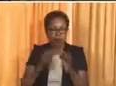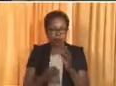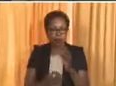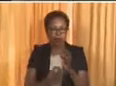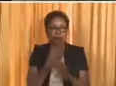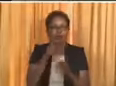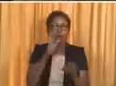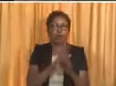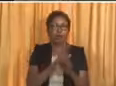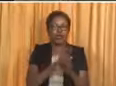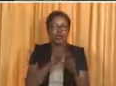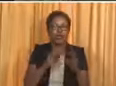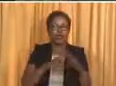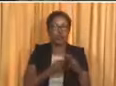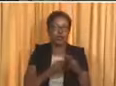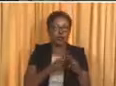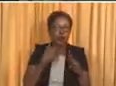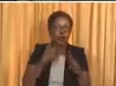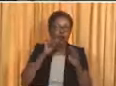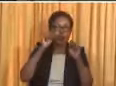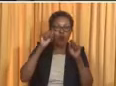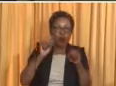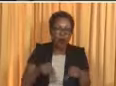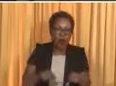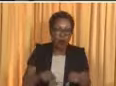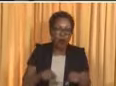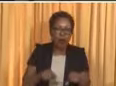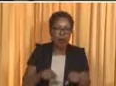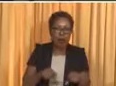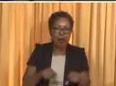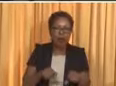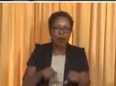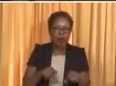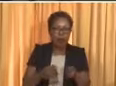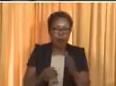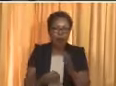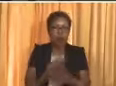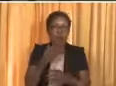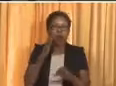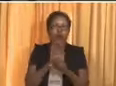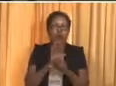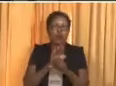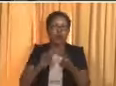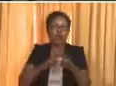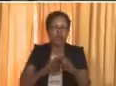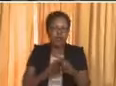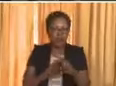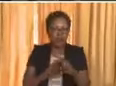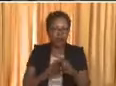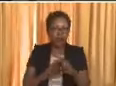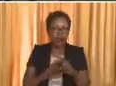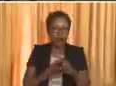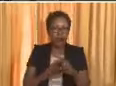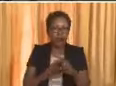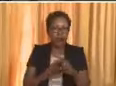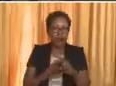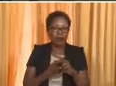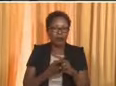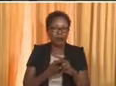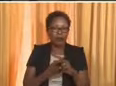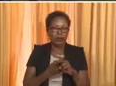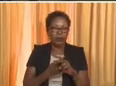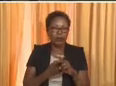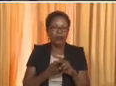the real promoter in the impugned bill in the dispute before us? A perusal of volume 34,